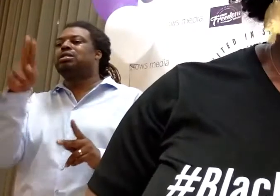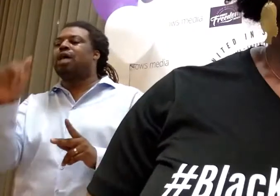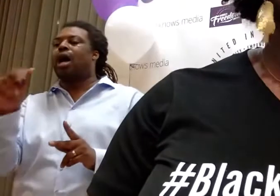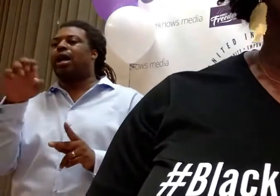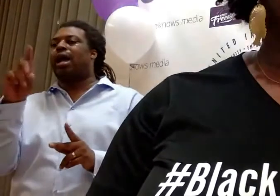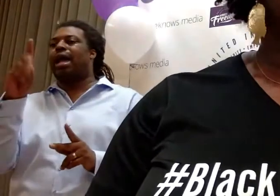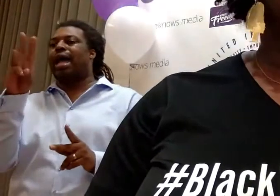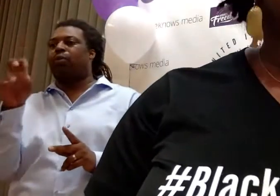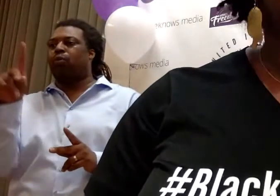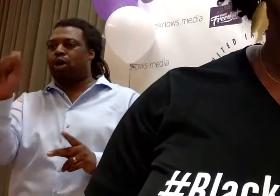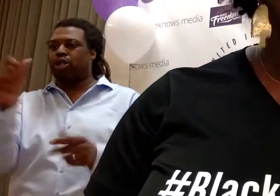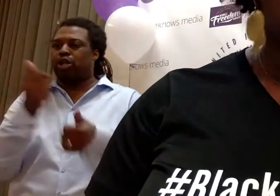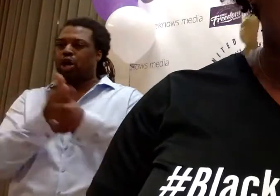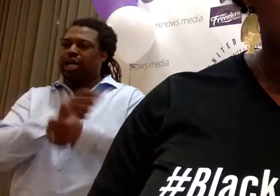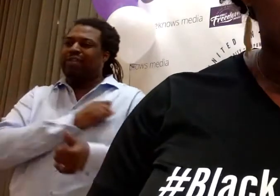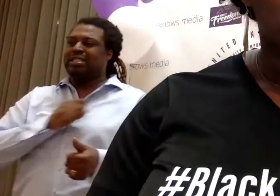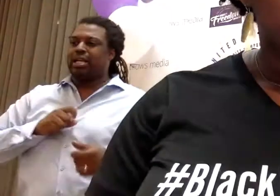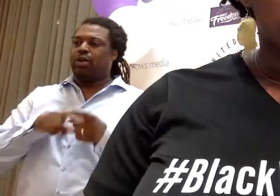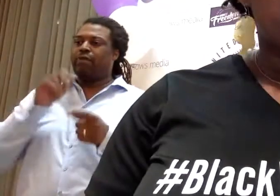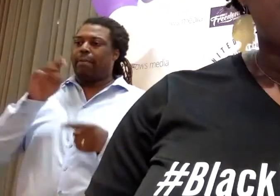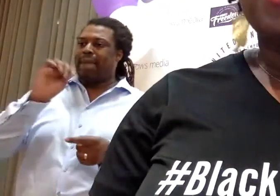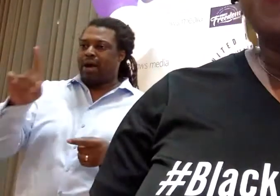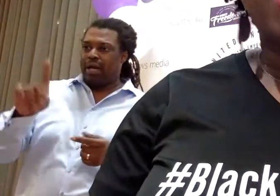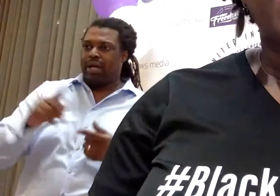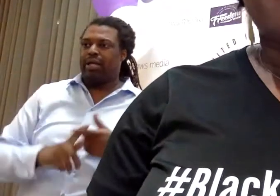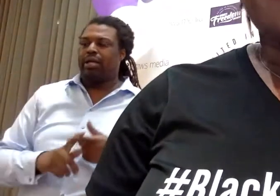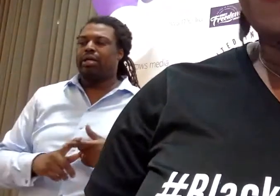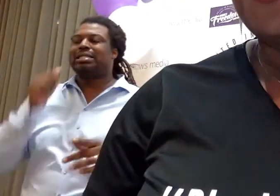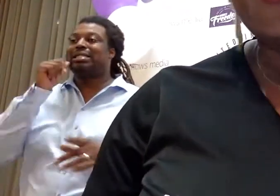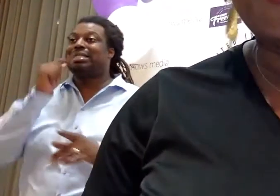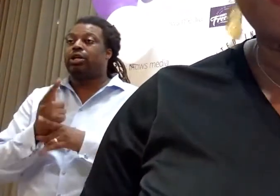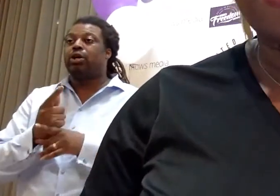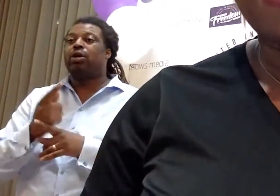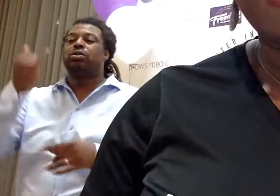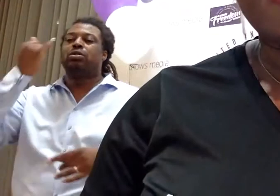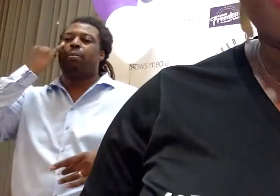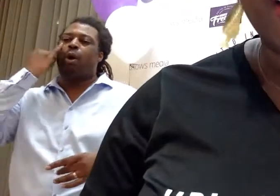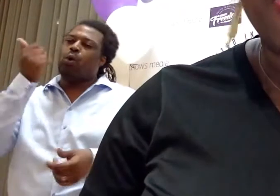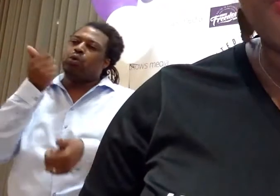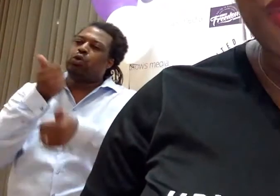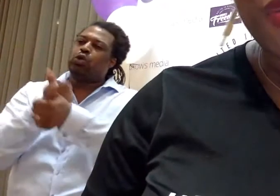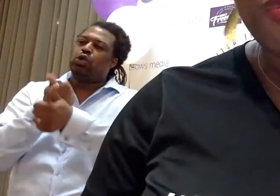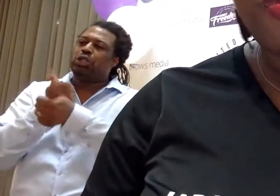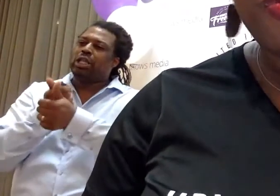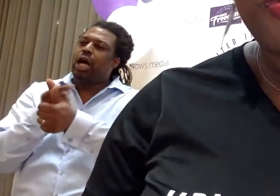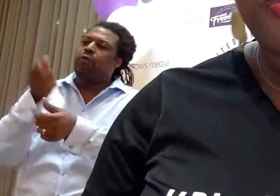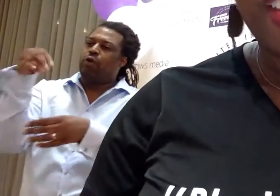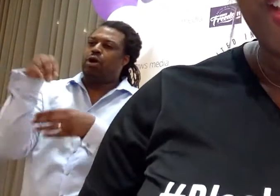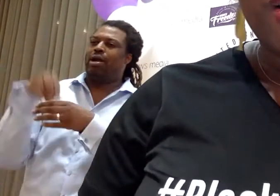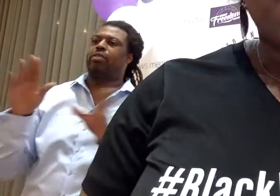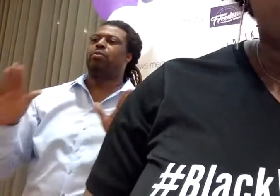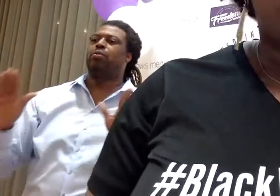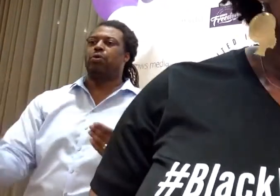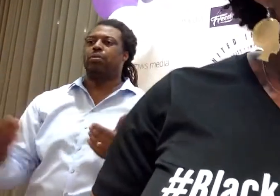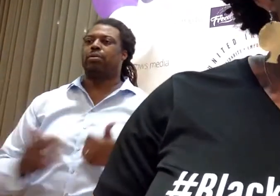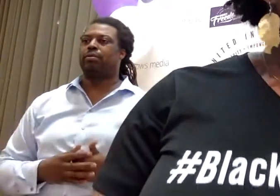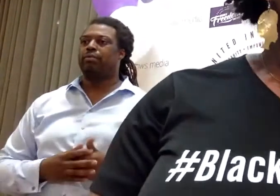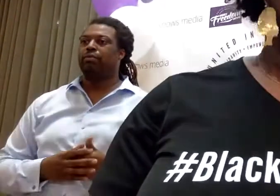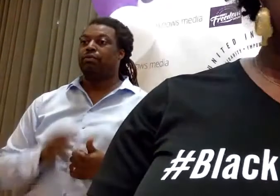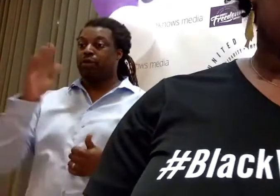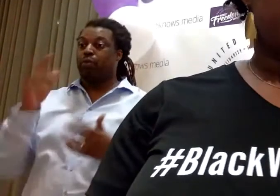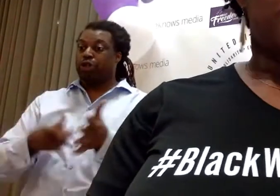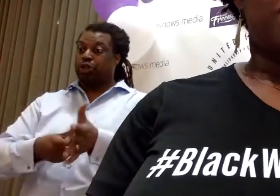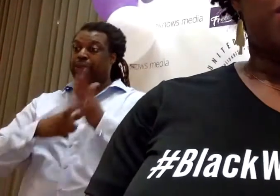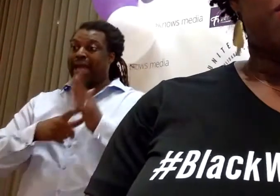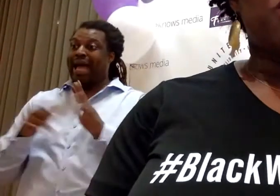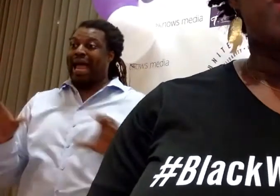Edwards was the senator from Maryland? Sisters, what if you were in the room? Would you demand